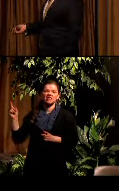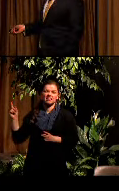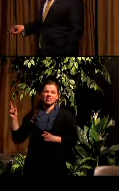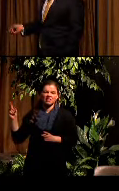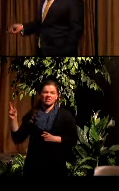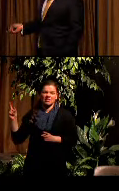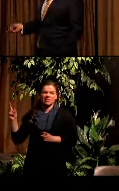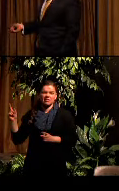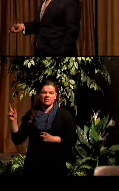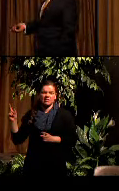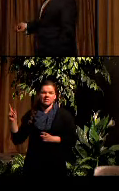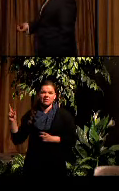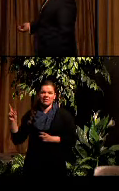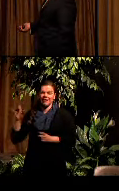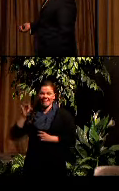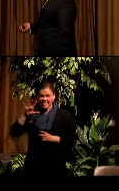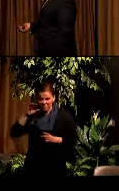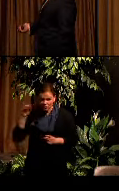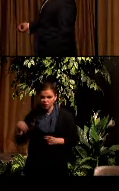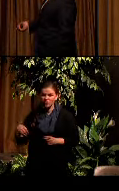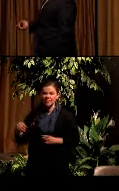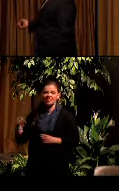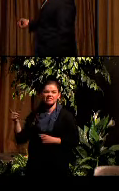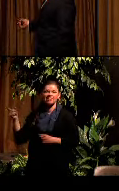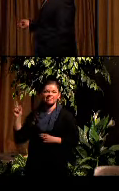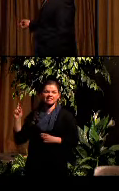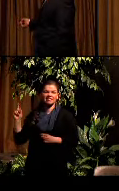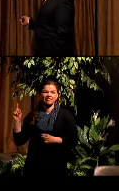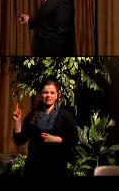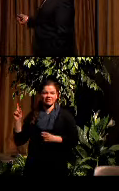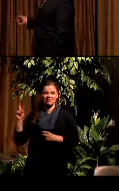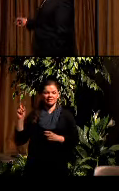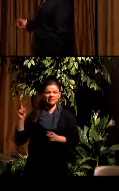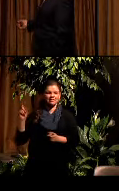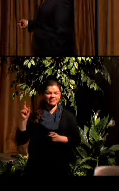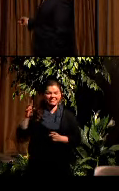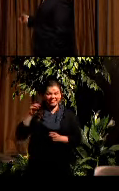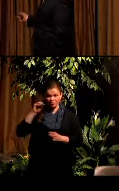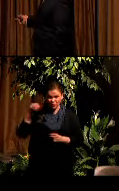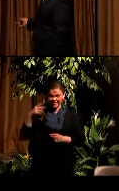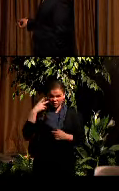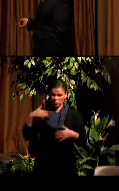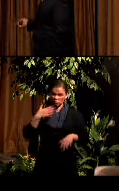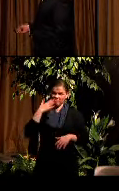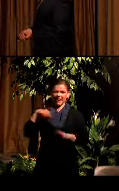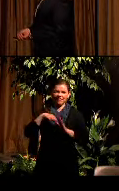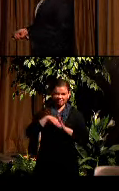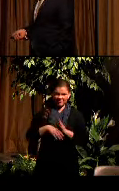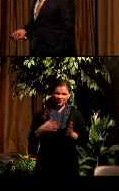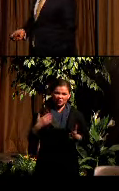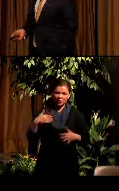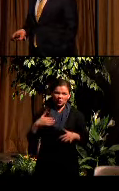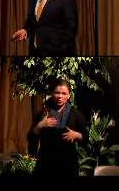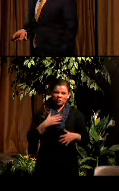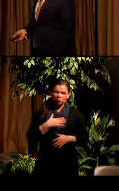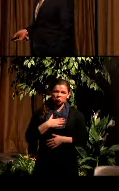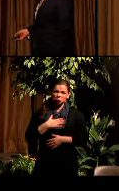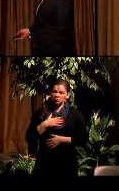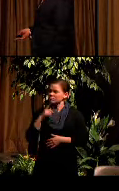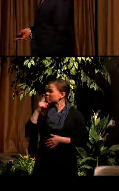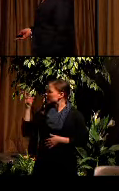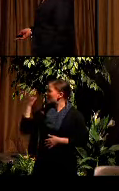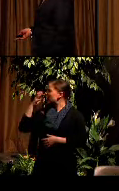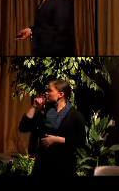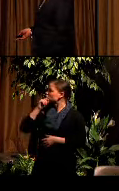Pinyon jay, over 85% declines. And the rufous hummingbird, remarkable species, declined by over